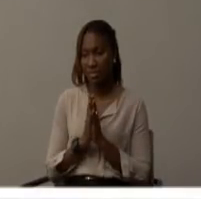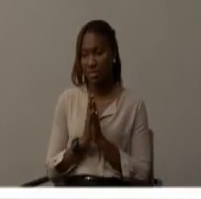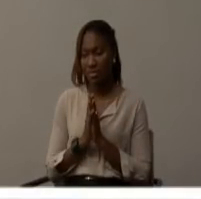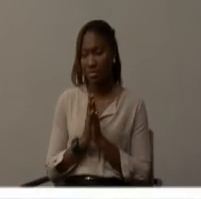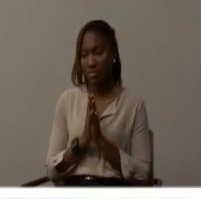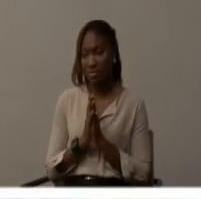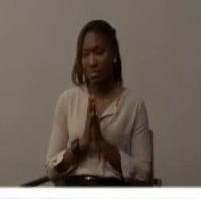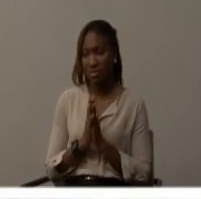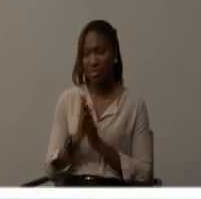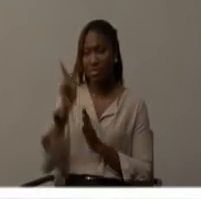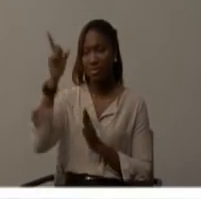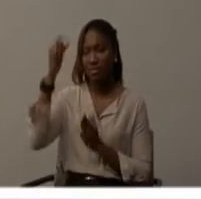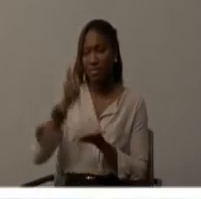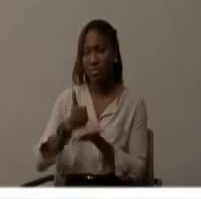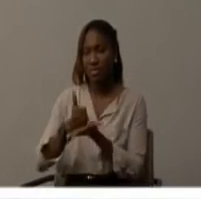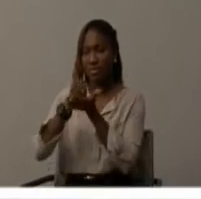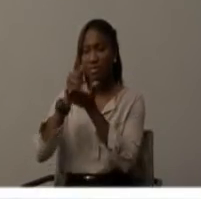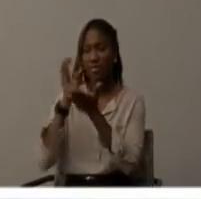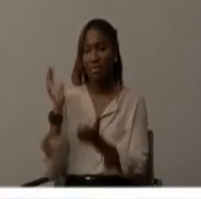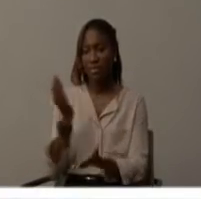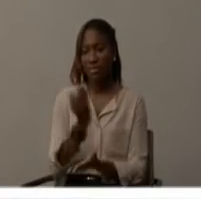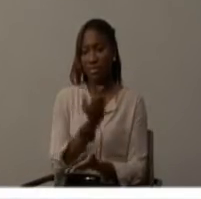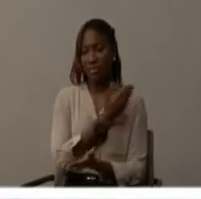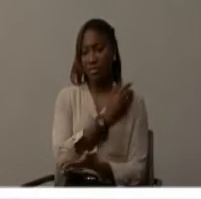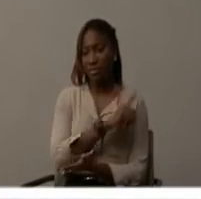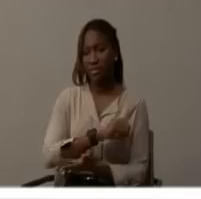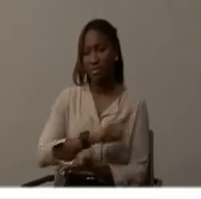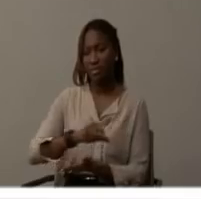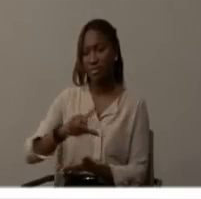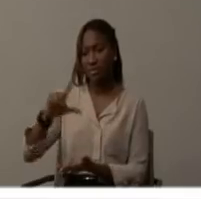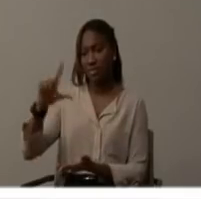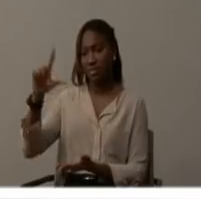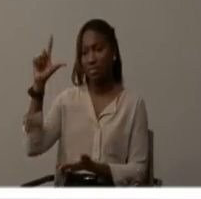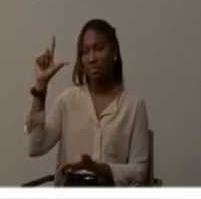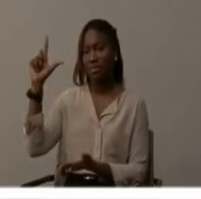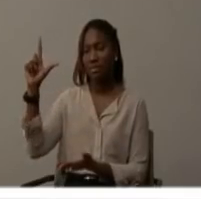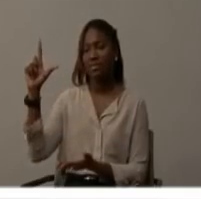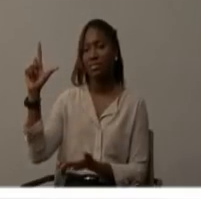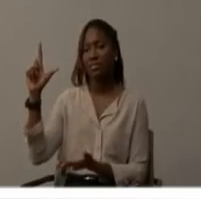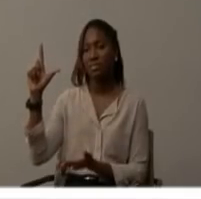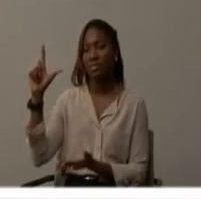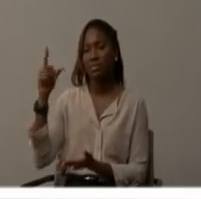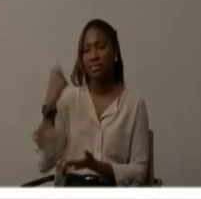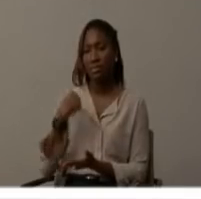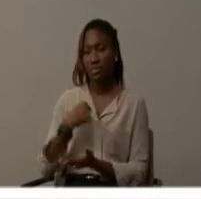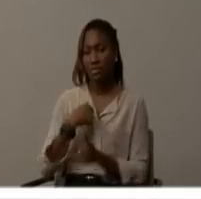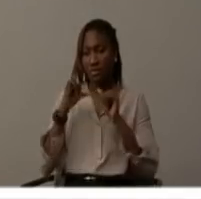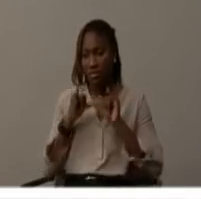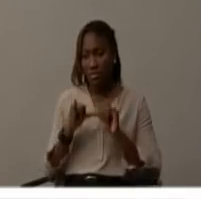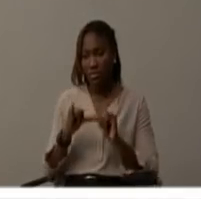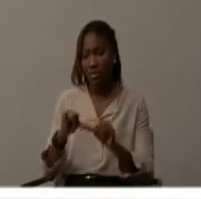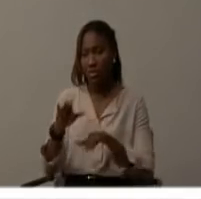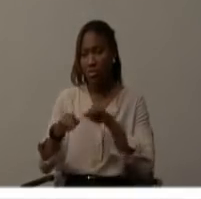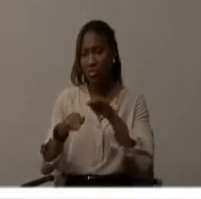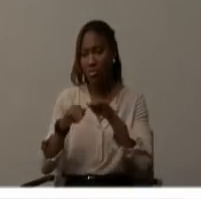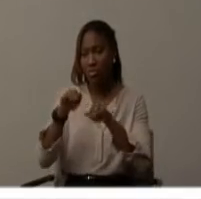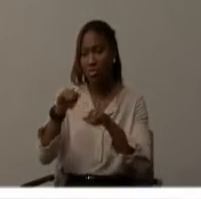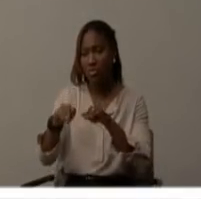By your help, we beseech you, Lord God. May we walk eagerly in that same